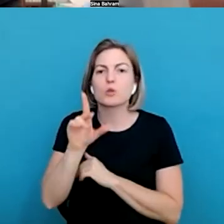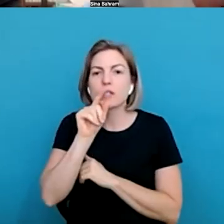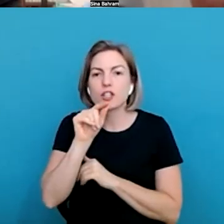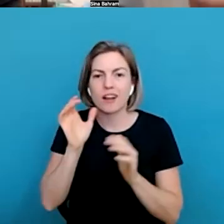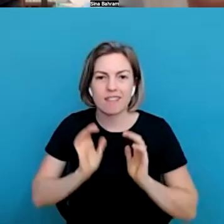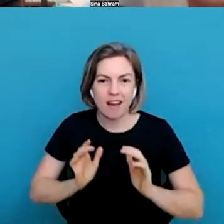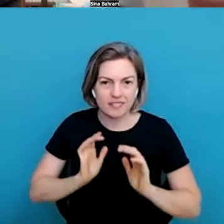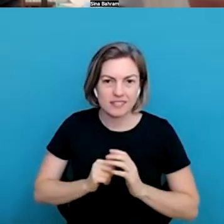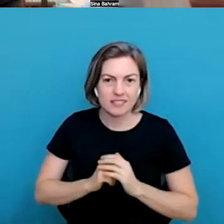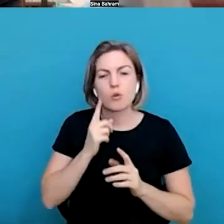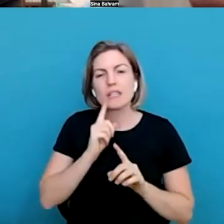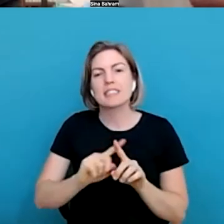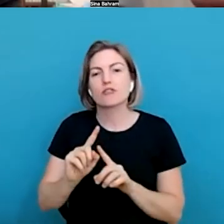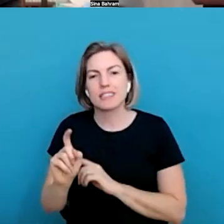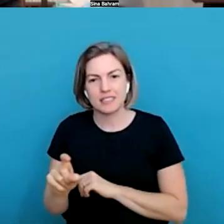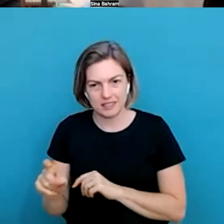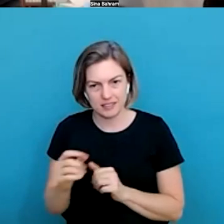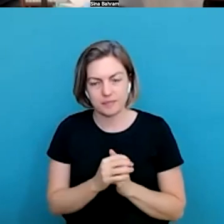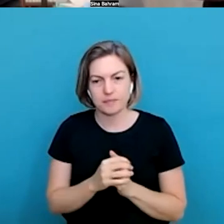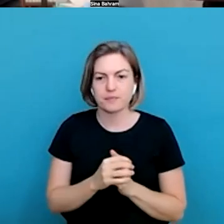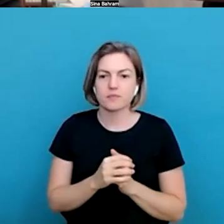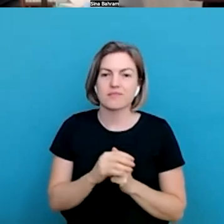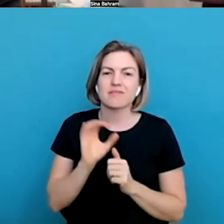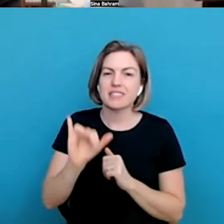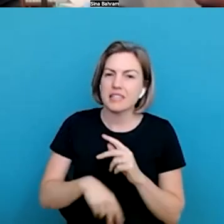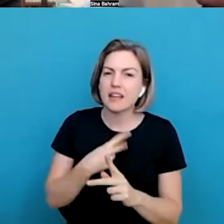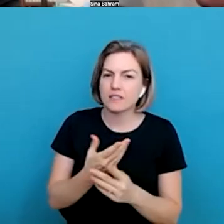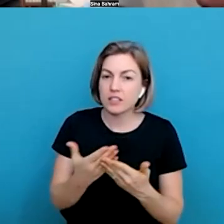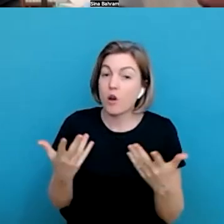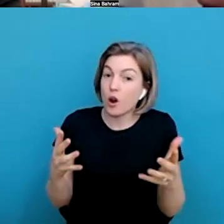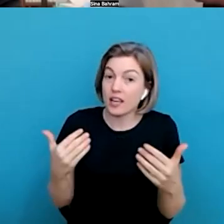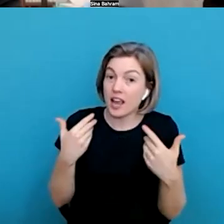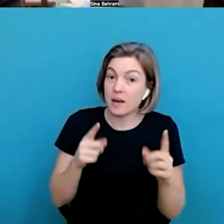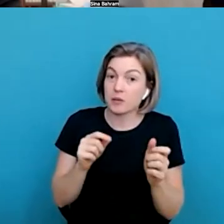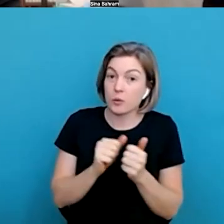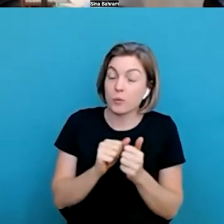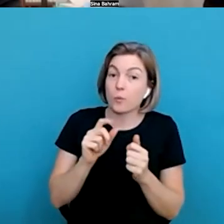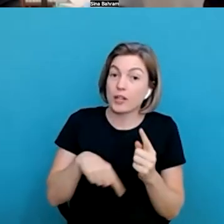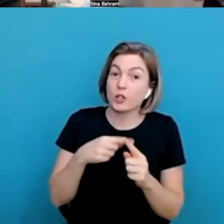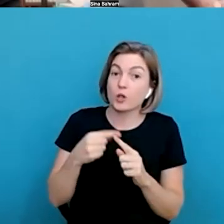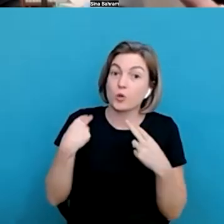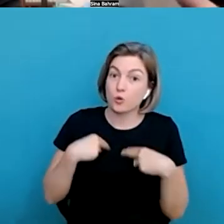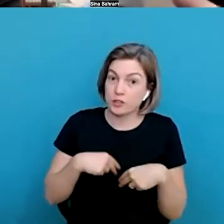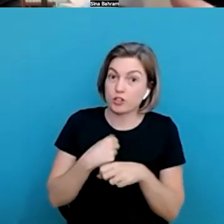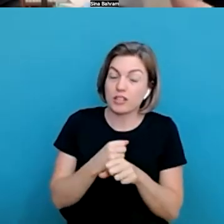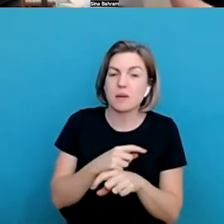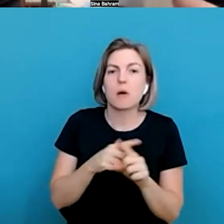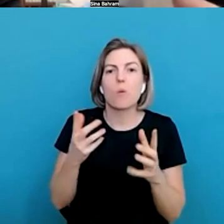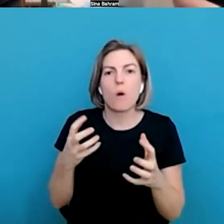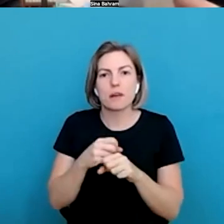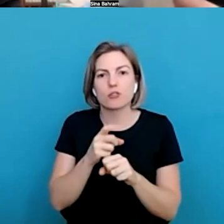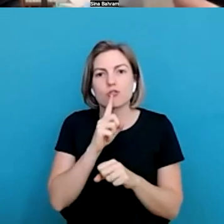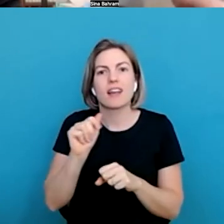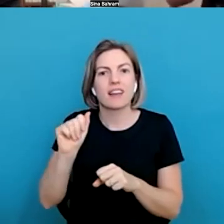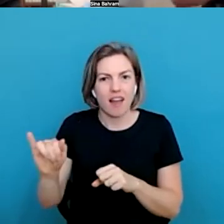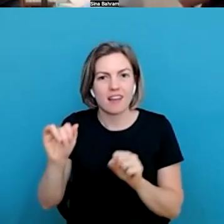example, all for different needs, right? So this kind of stuff is happening when humans are generating it. We want to live in a world where the AI is able to generate